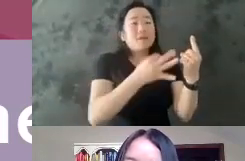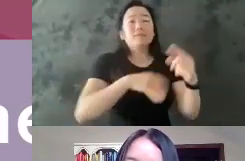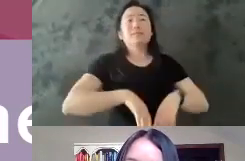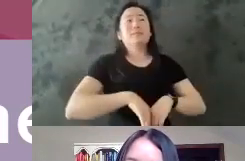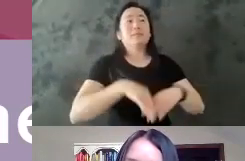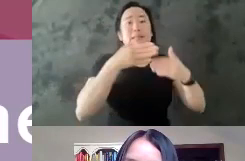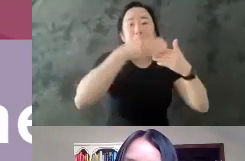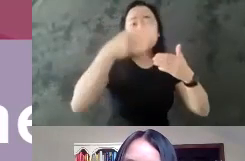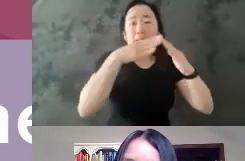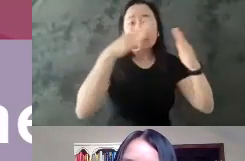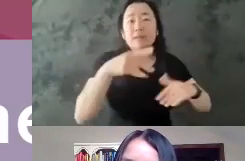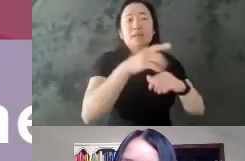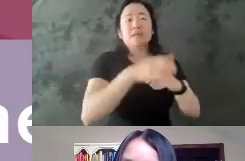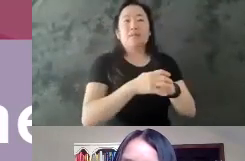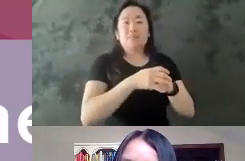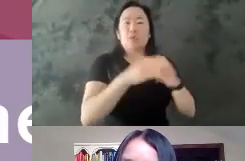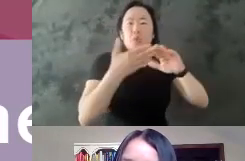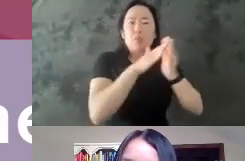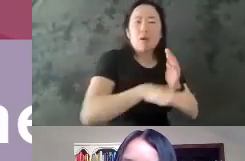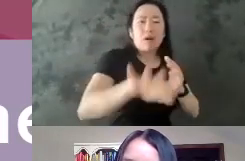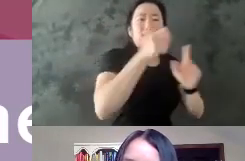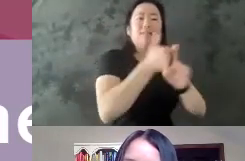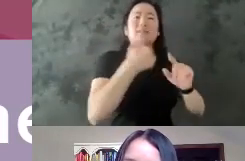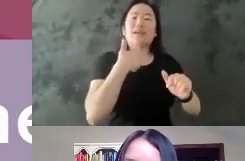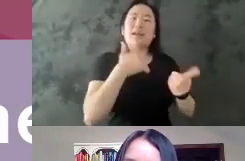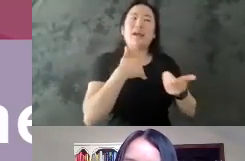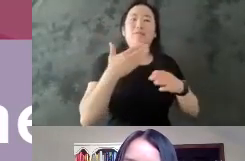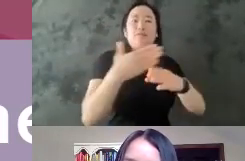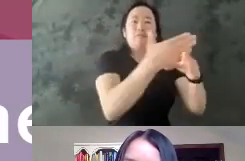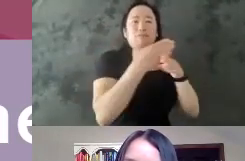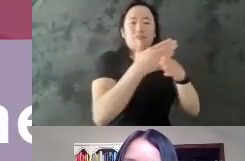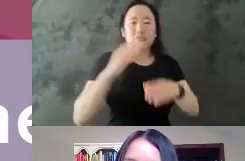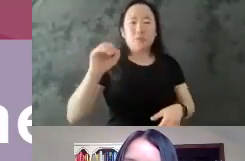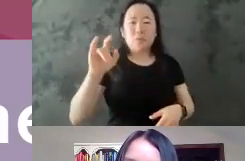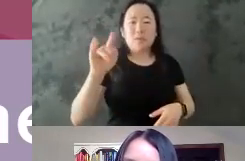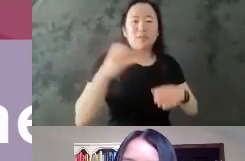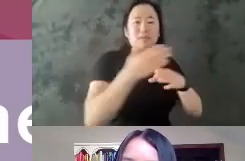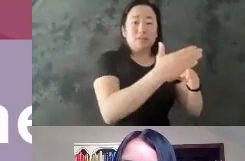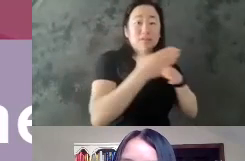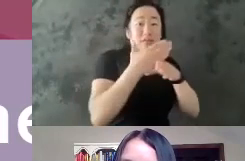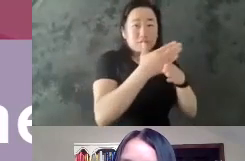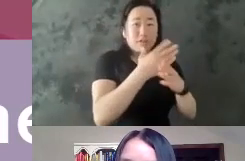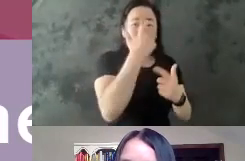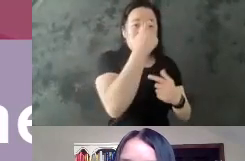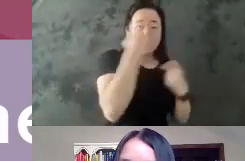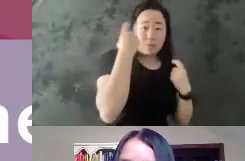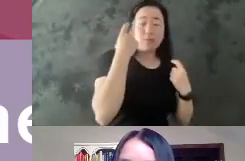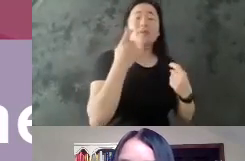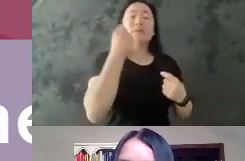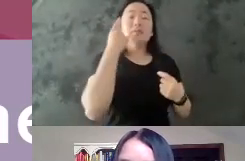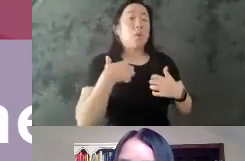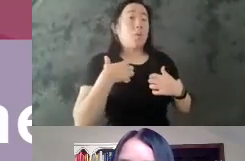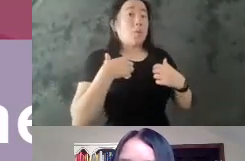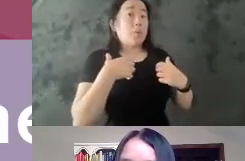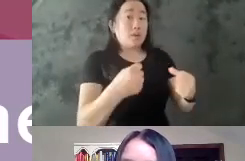can experience collective trauma, and they can also heal collectively together as well. So it's more of a holistic